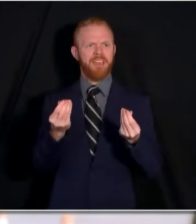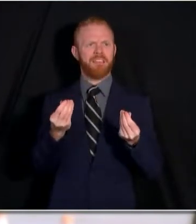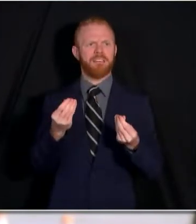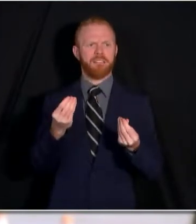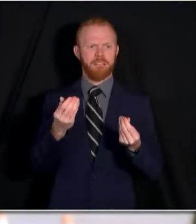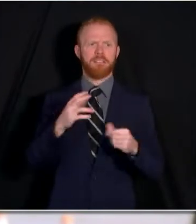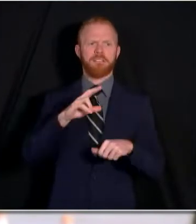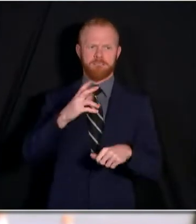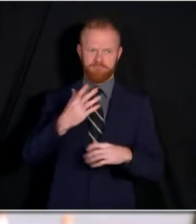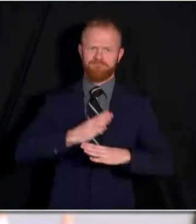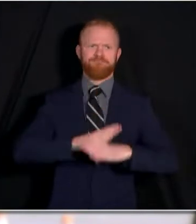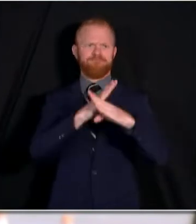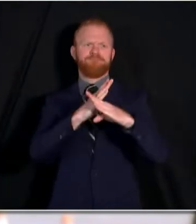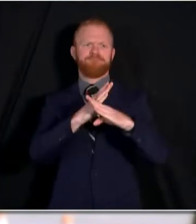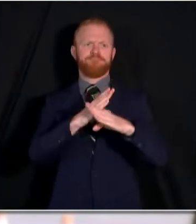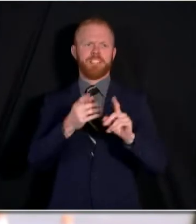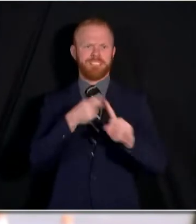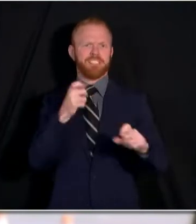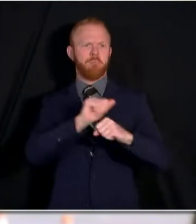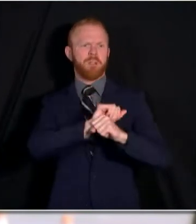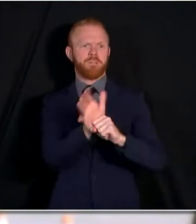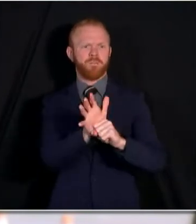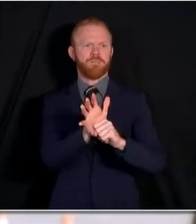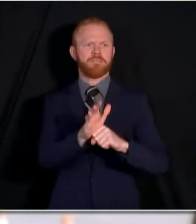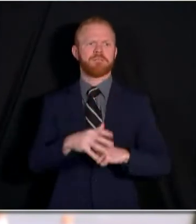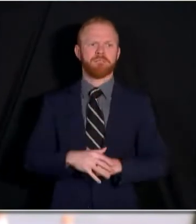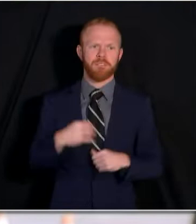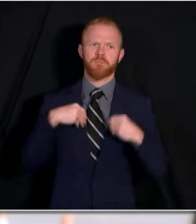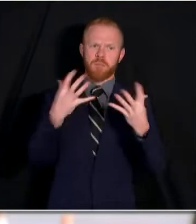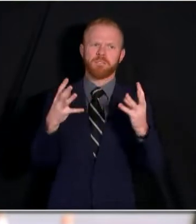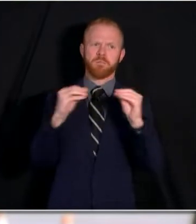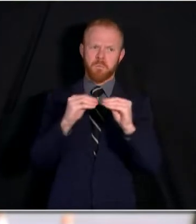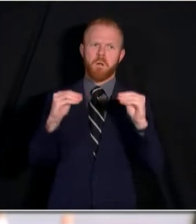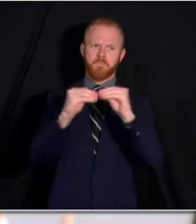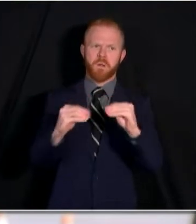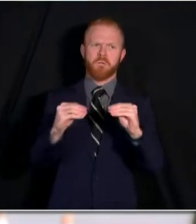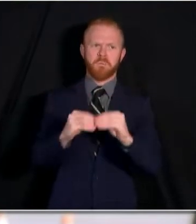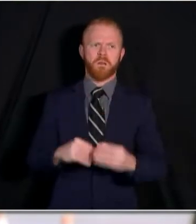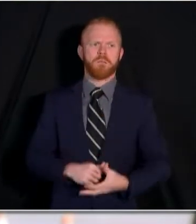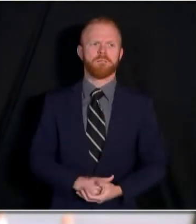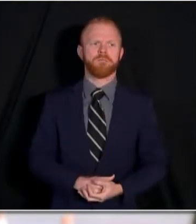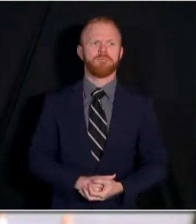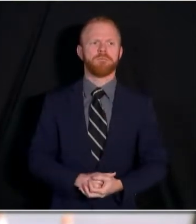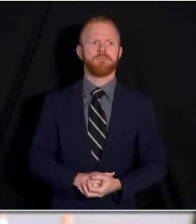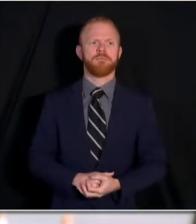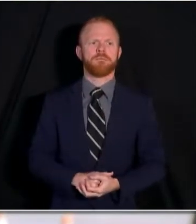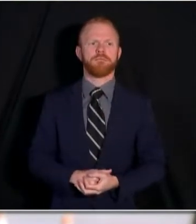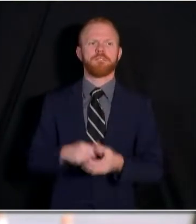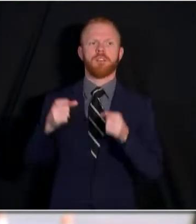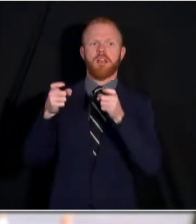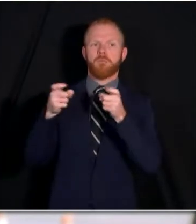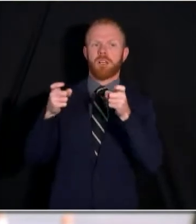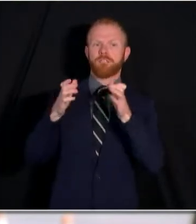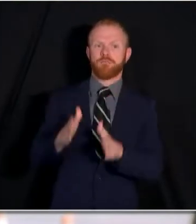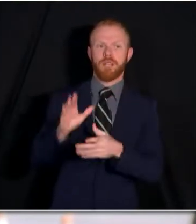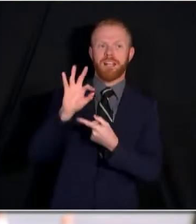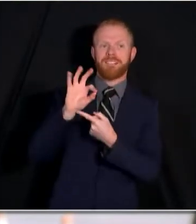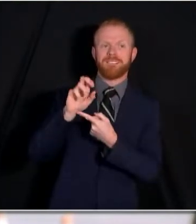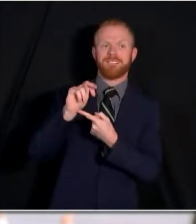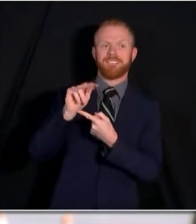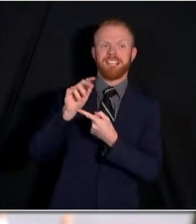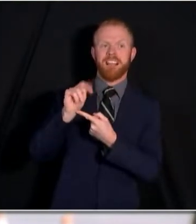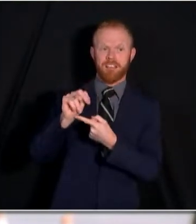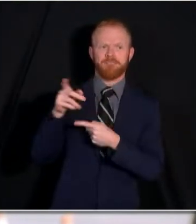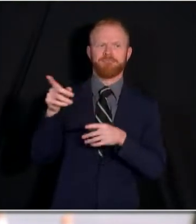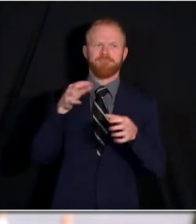doing, and we'll continue providing more, as you heard Acting Administrator Fenton discuss, in the coming days. I'd like to tell you